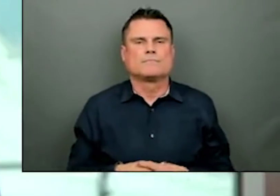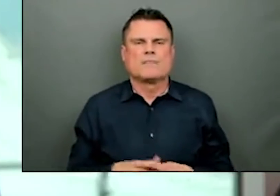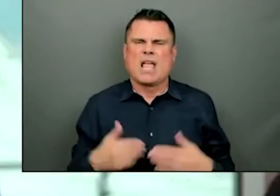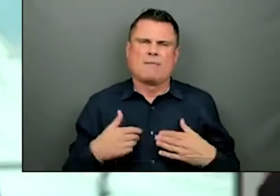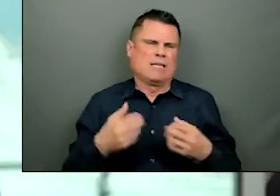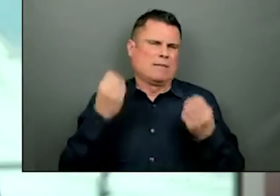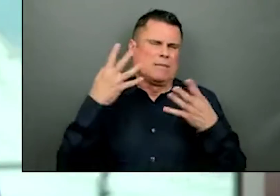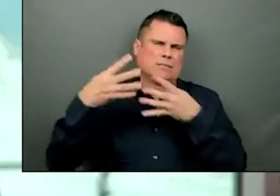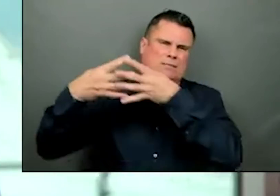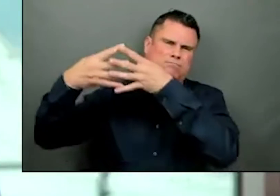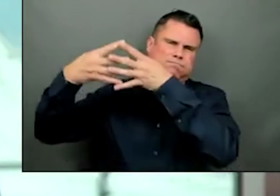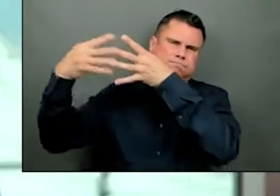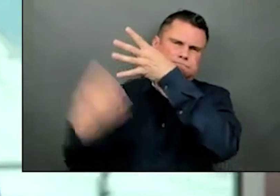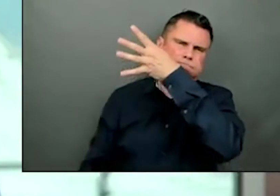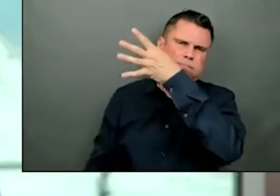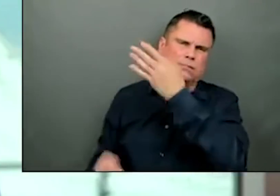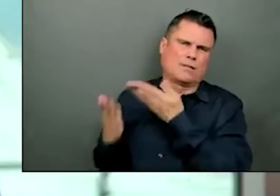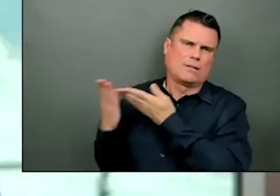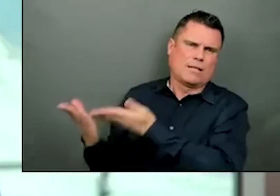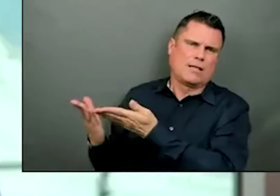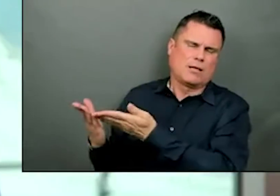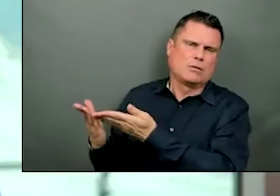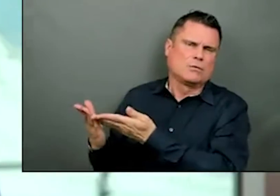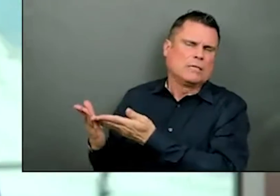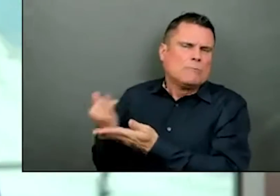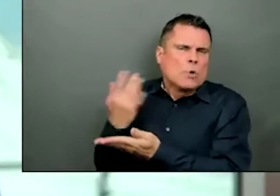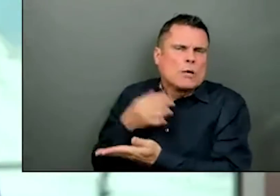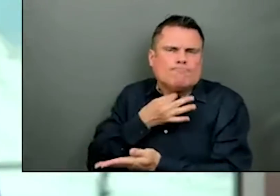programs here in Canada and around the world.